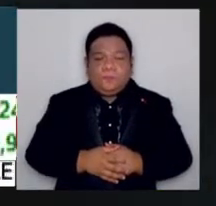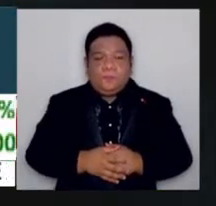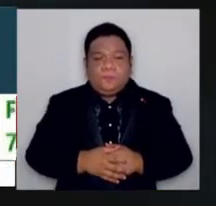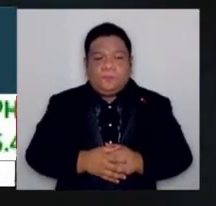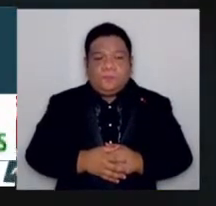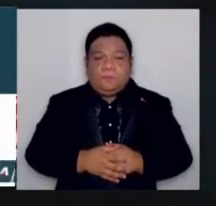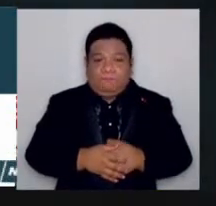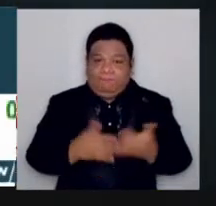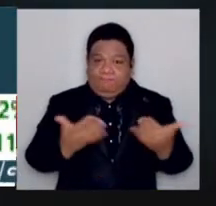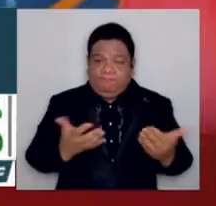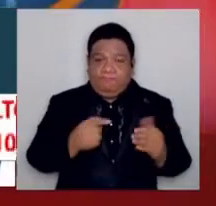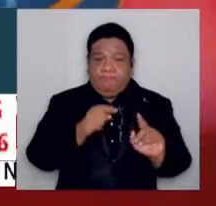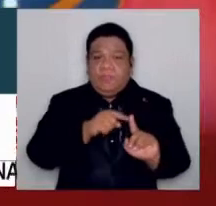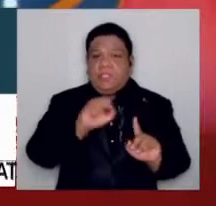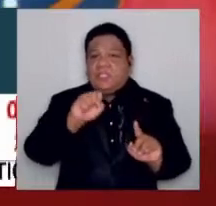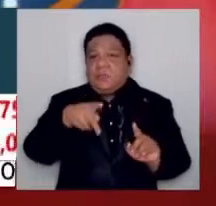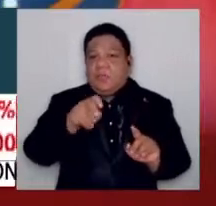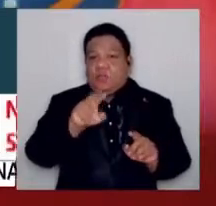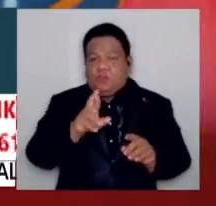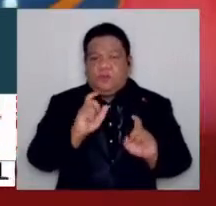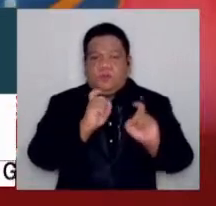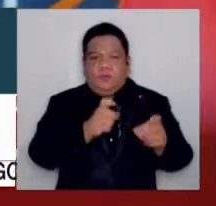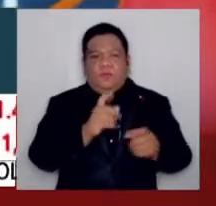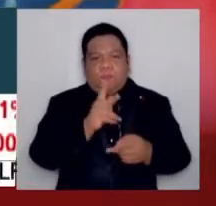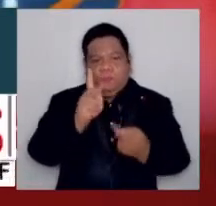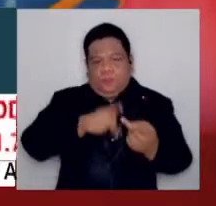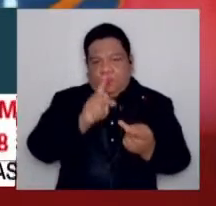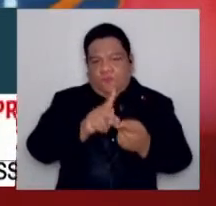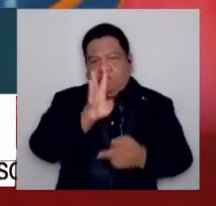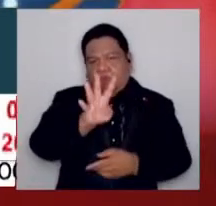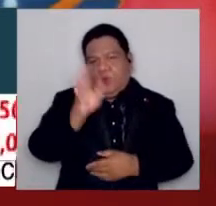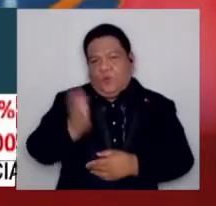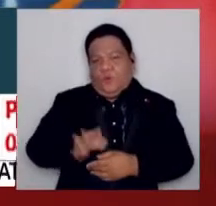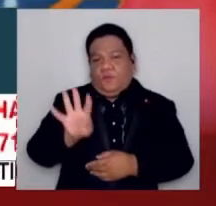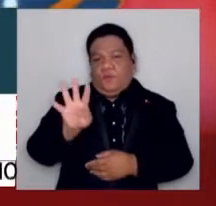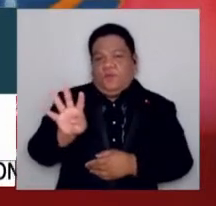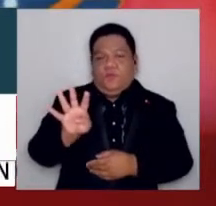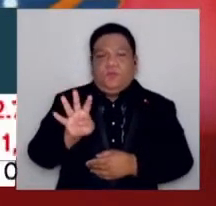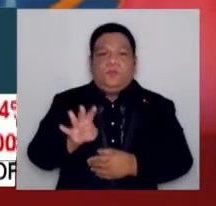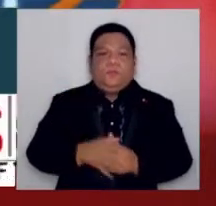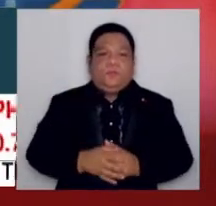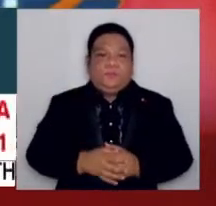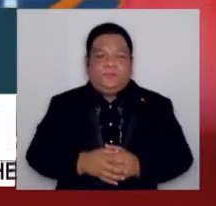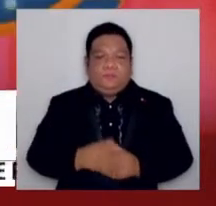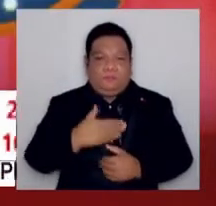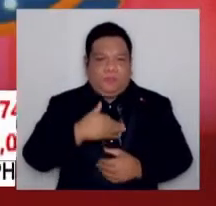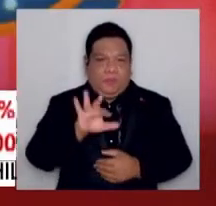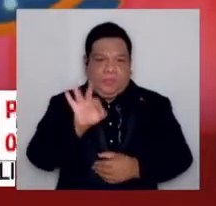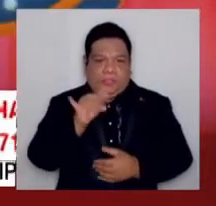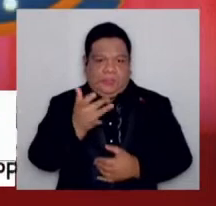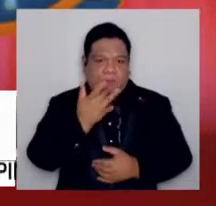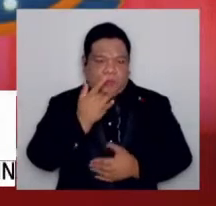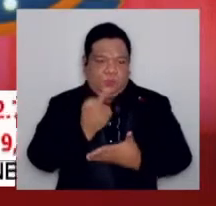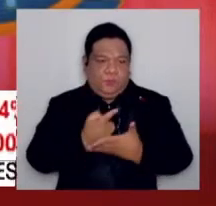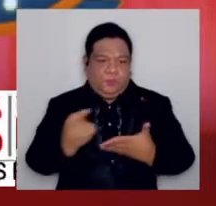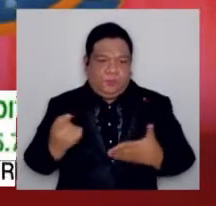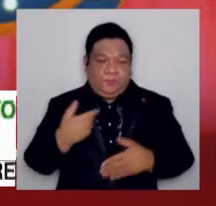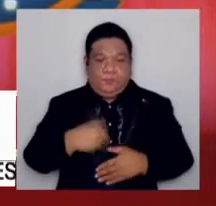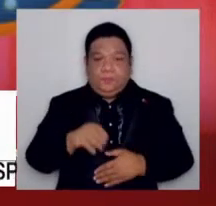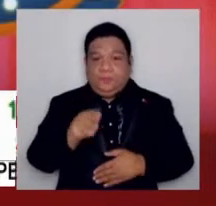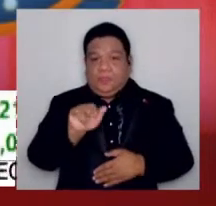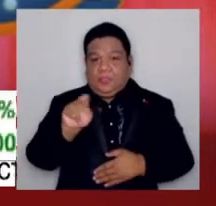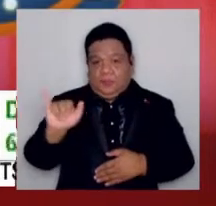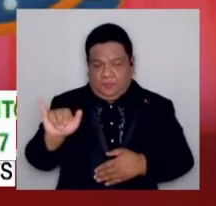that, Spencer gets the perfect 4 out of 4, my pick of the week, kisses. I'm Manny the Movie Guy